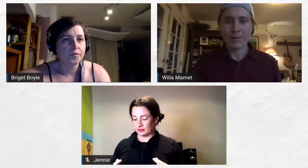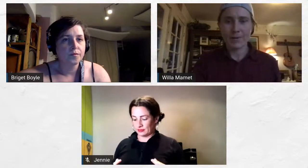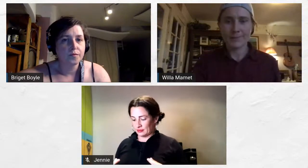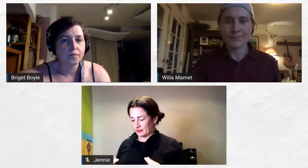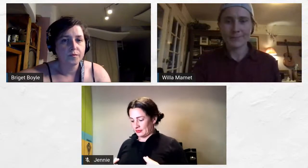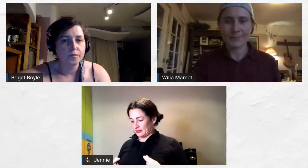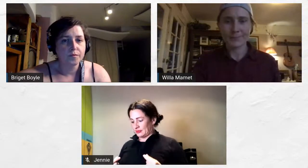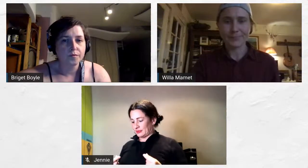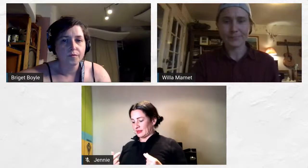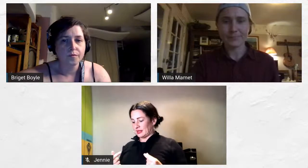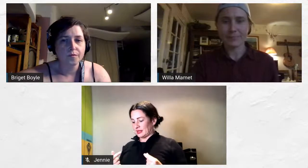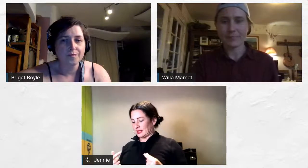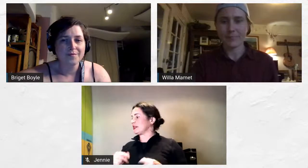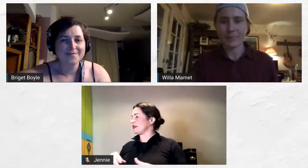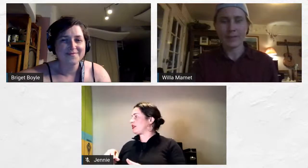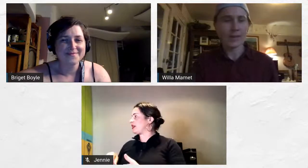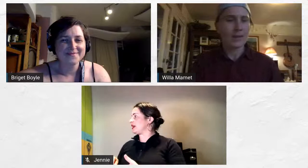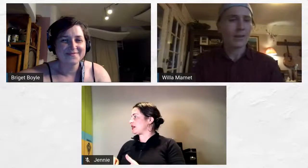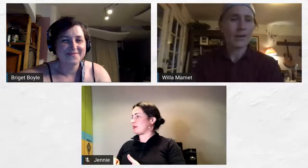order in here?